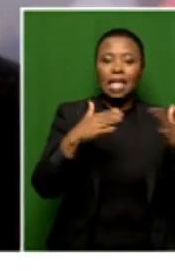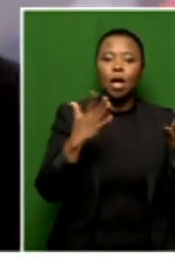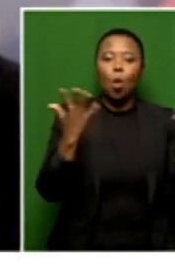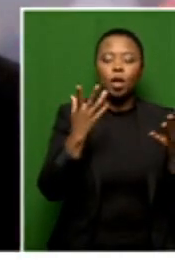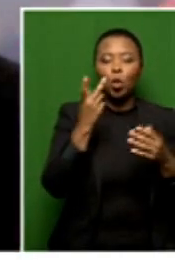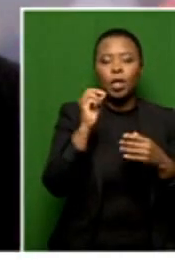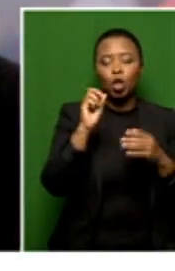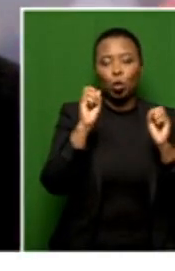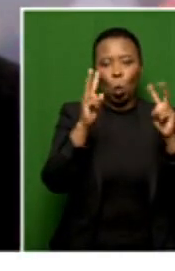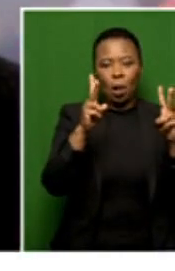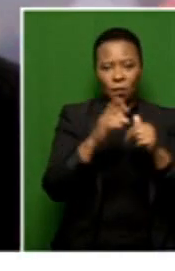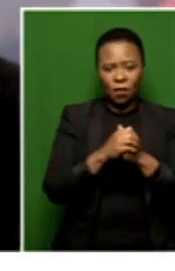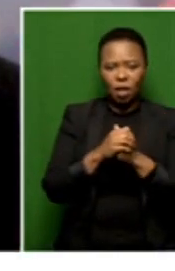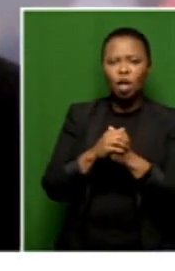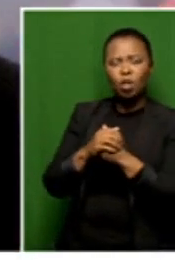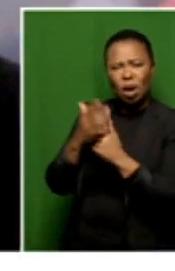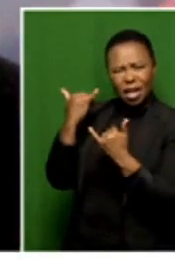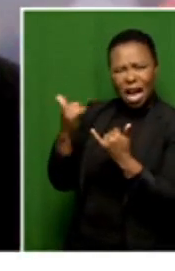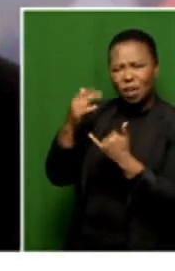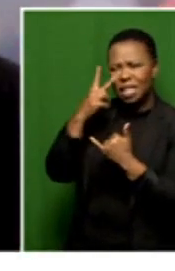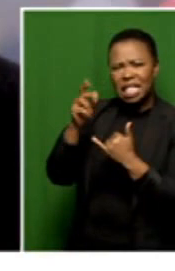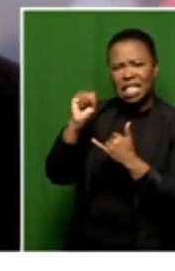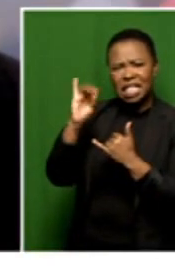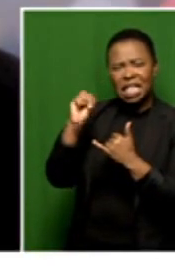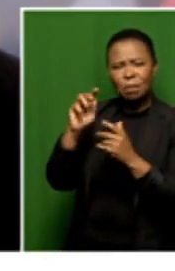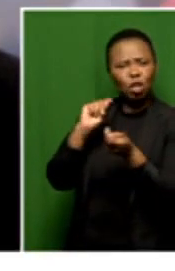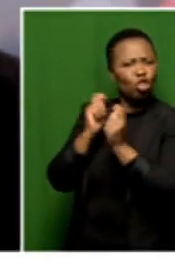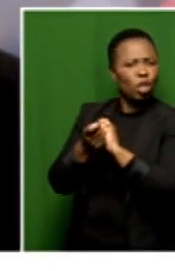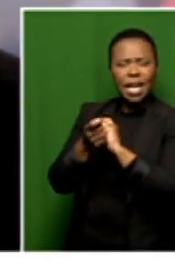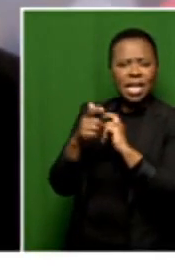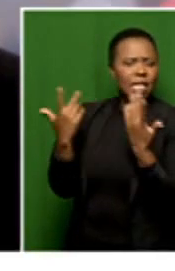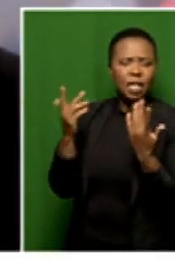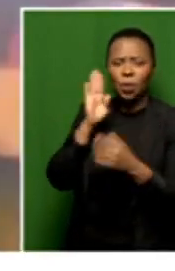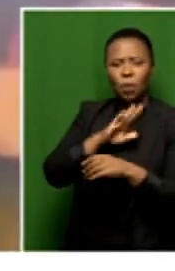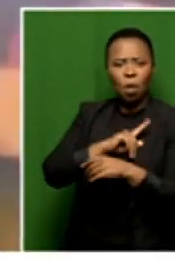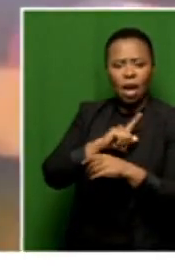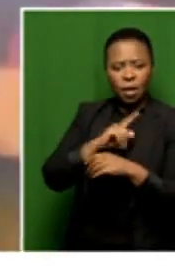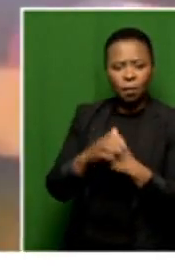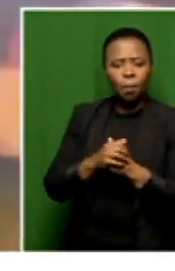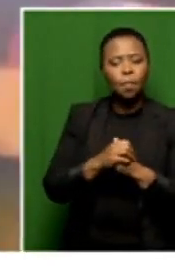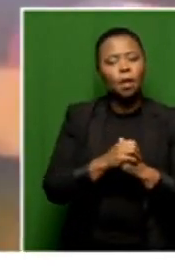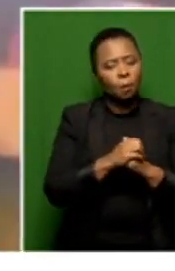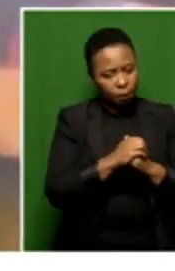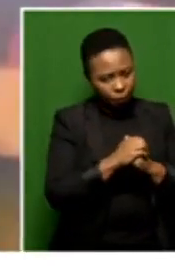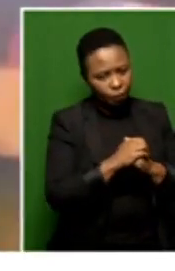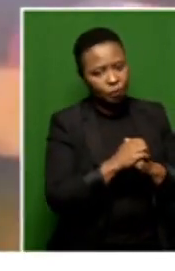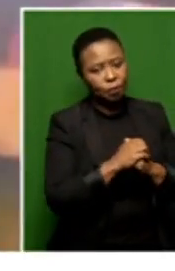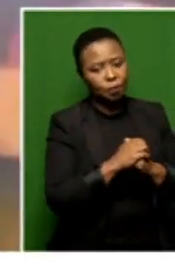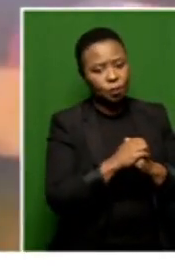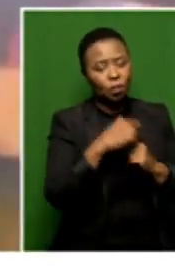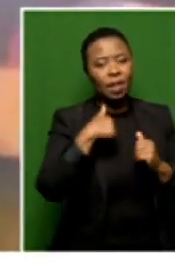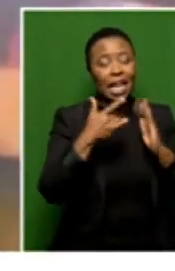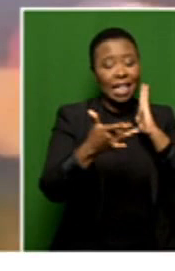that the SIM has remained fairly unchanged? Yeah, so again, we've brought in